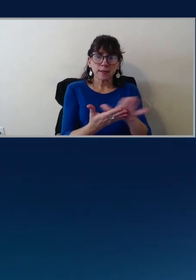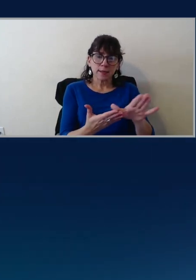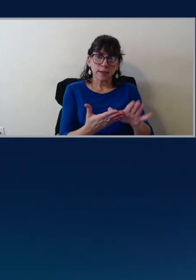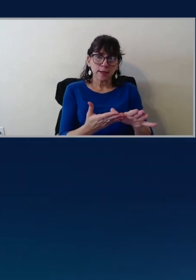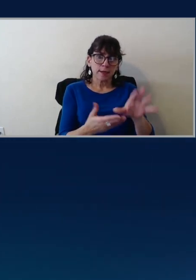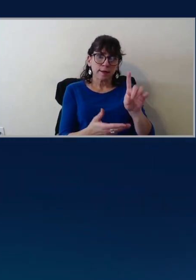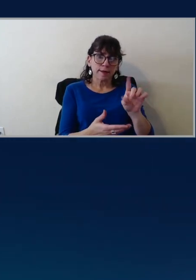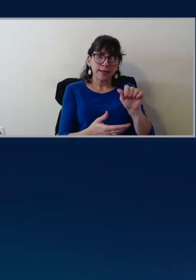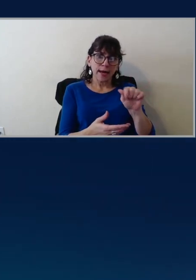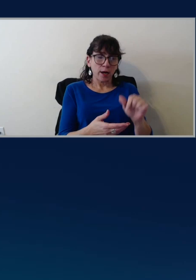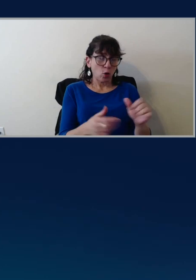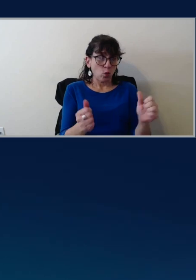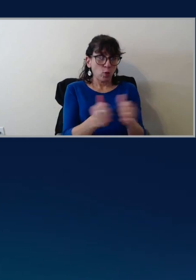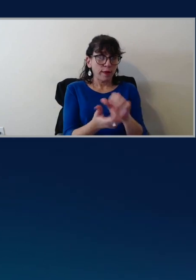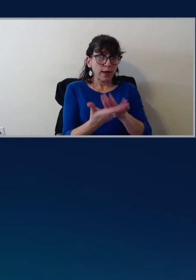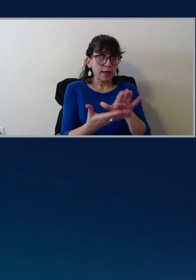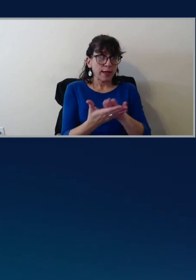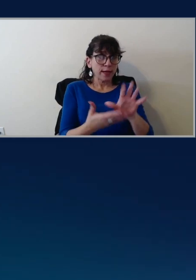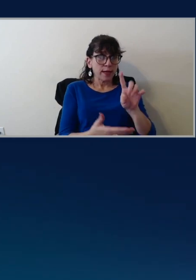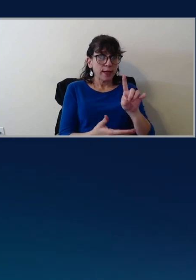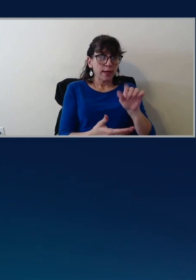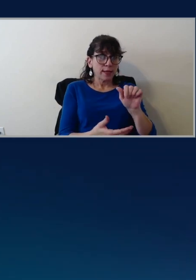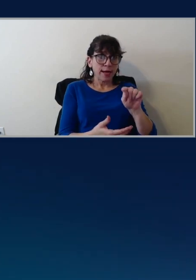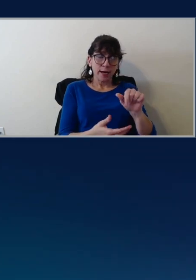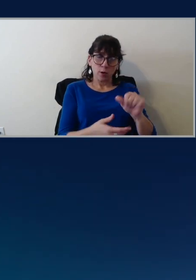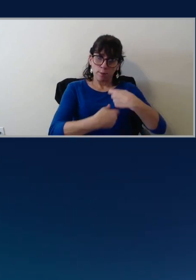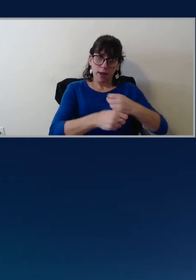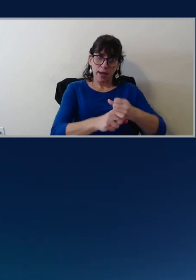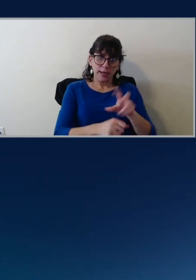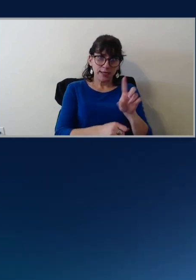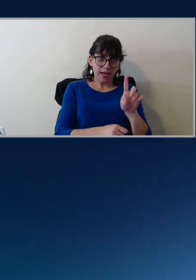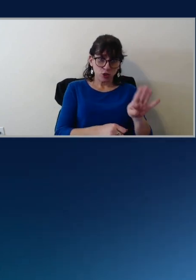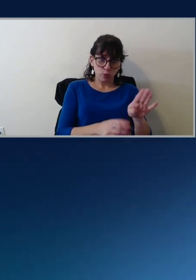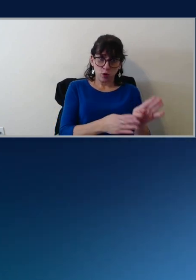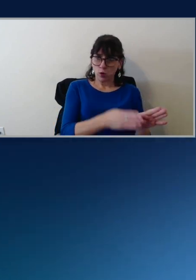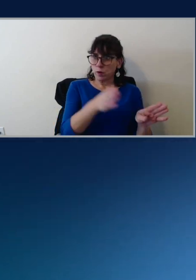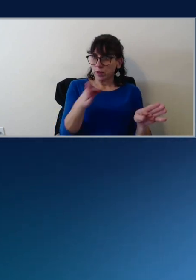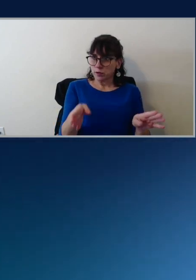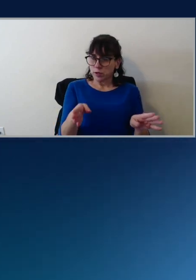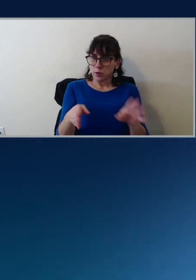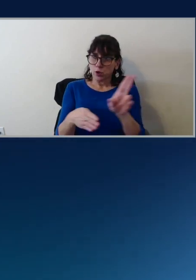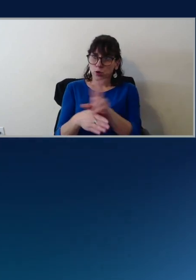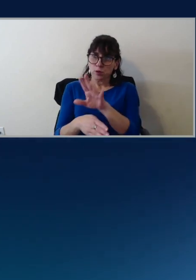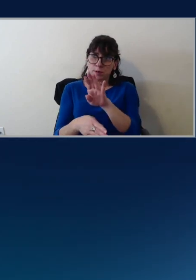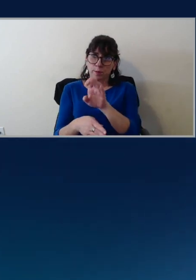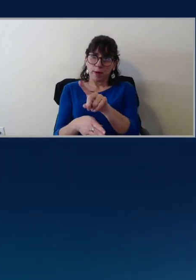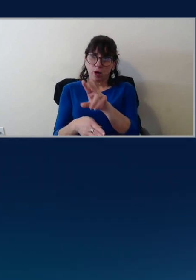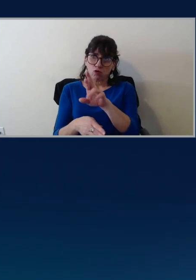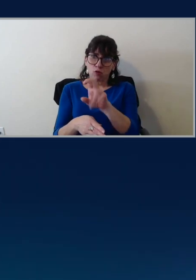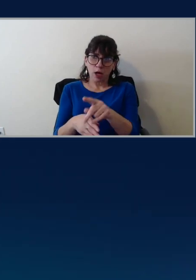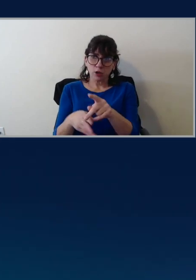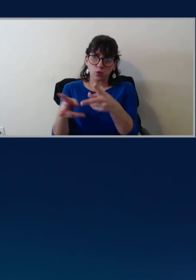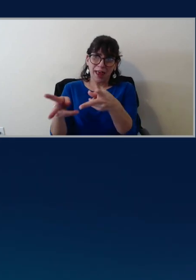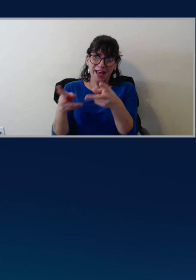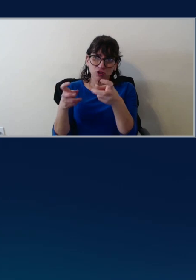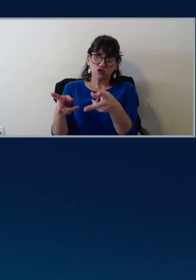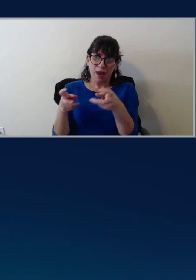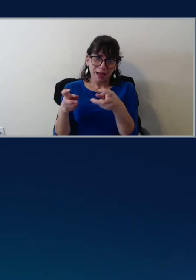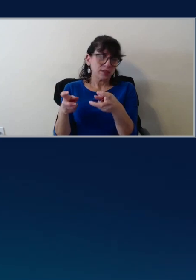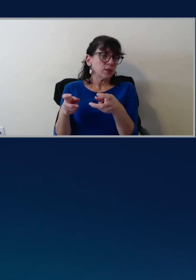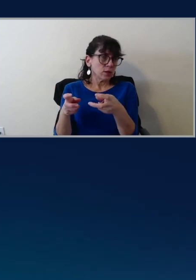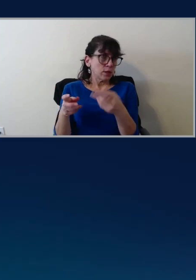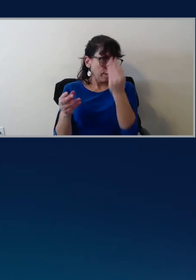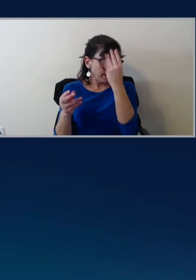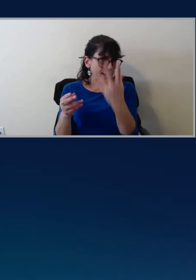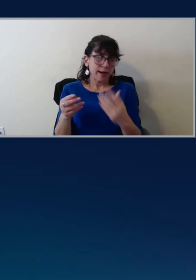that clean data, we created a dashboard on one side. On the other side, we used Bedrock to interact with it. Yeah, nice. I like